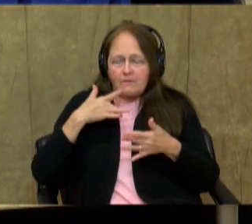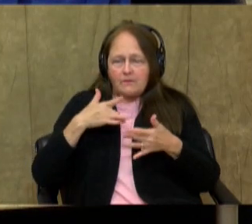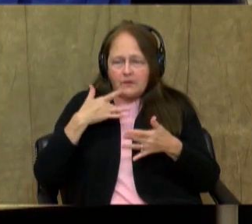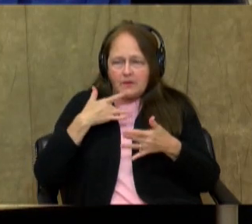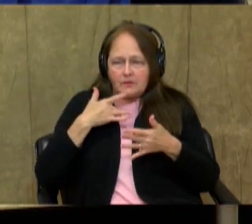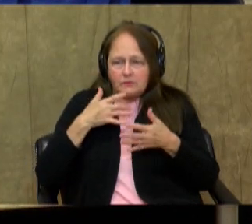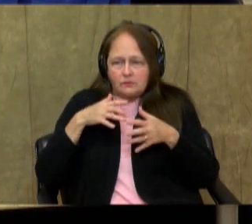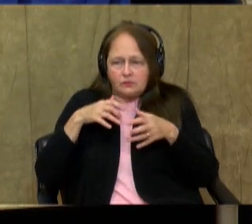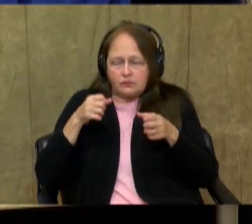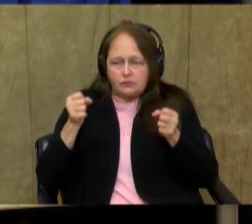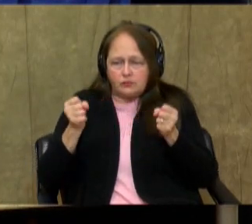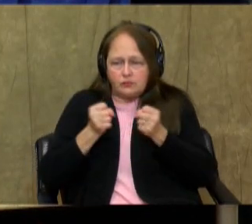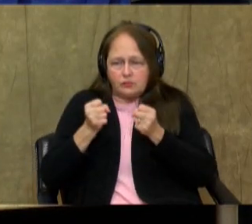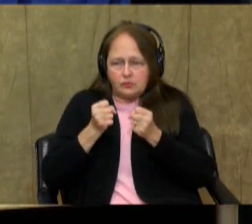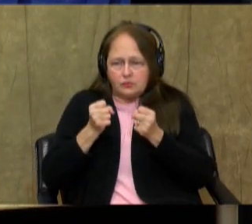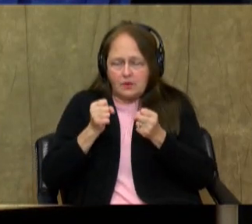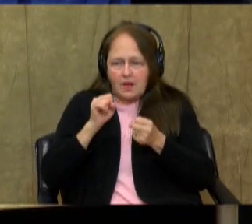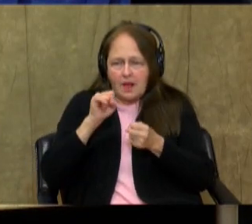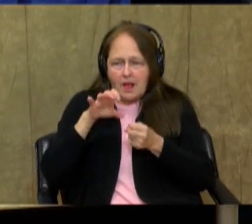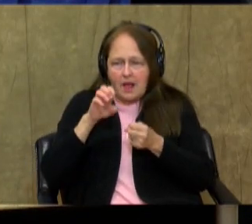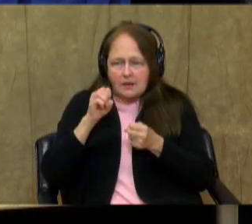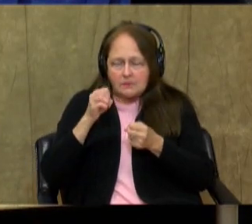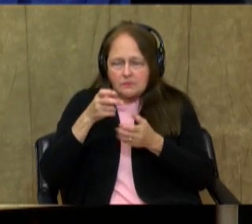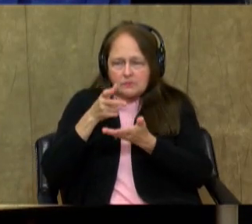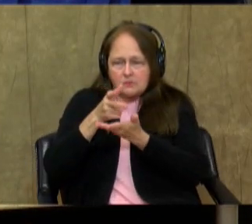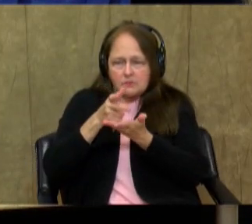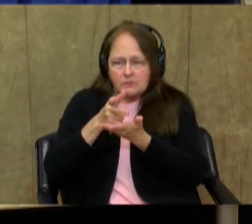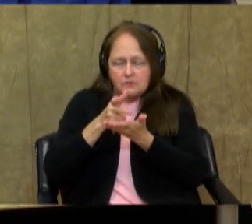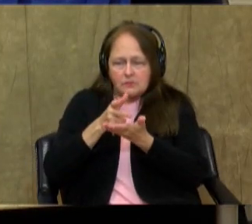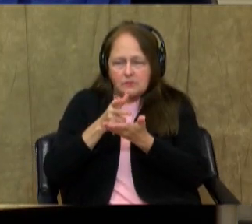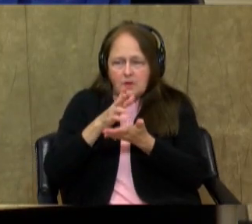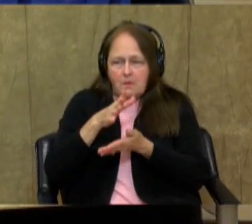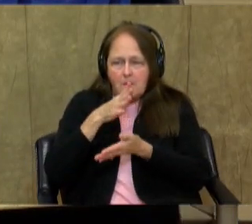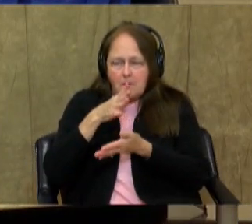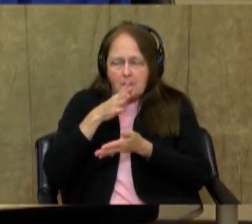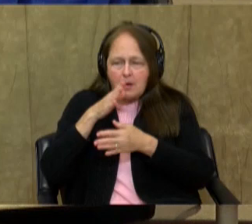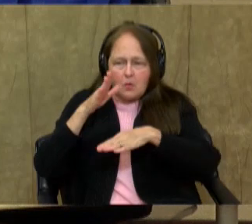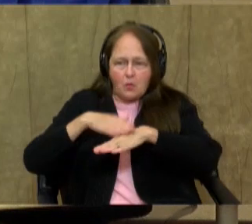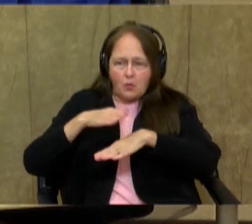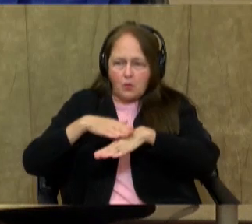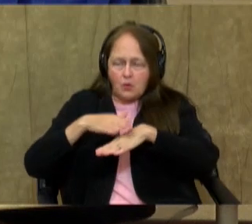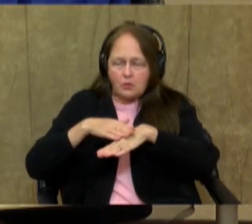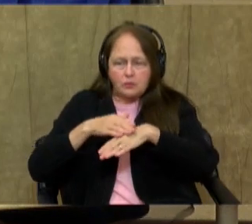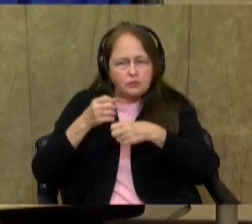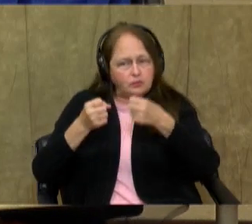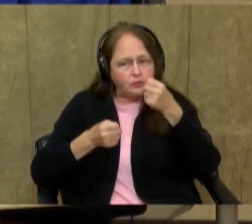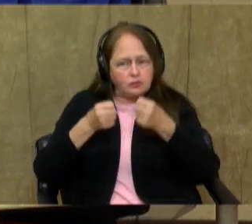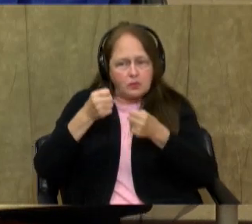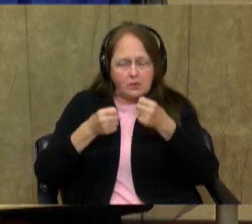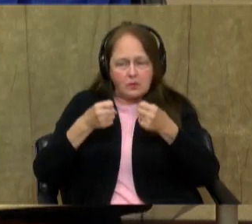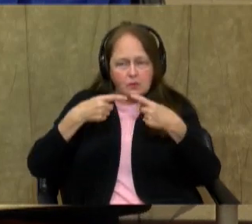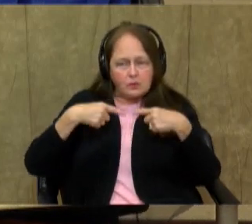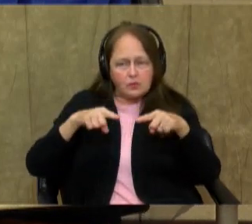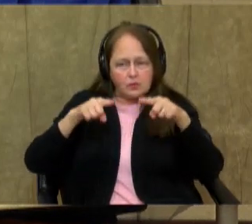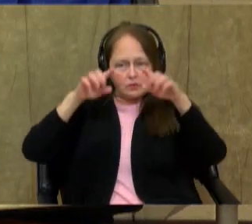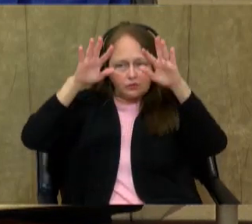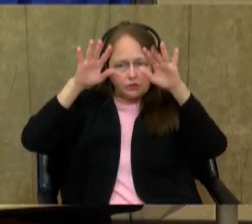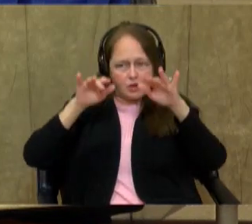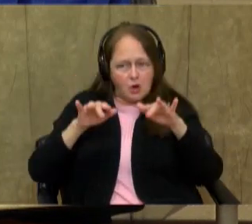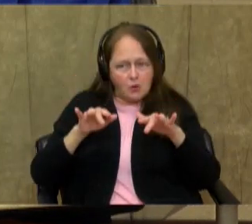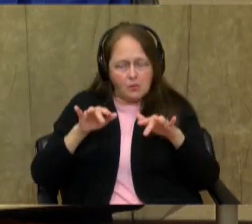ice sliding under the wheels of his car. His mom had warned him about driving when it was